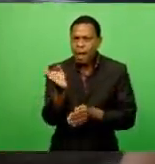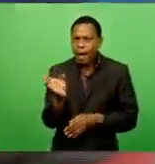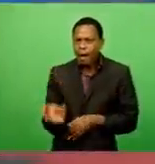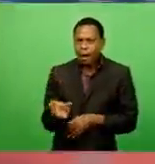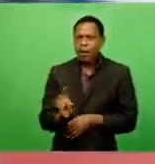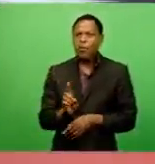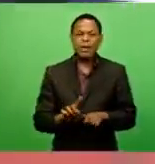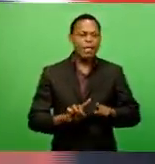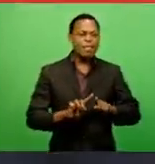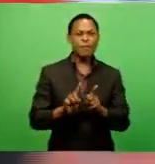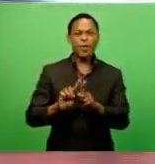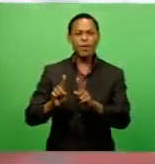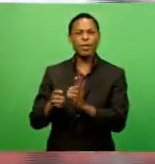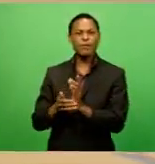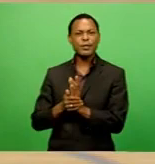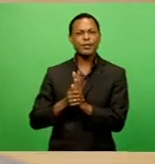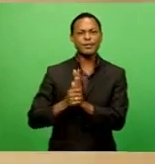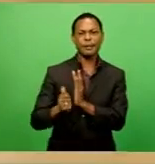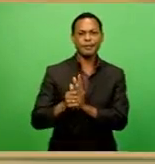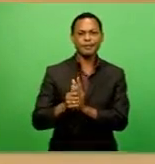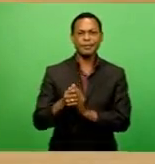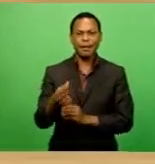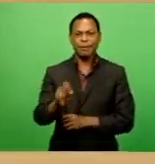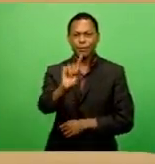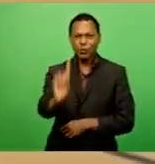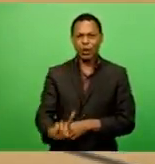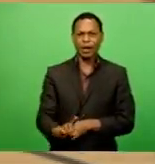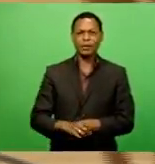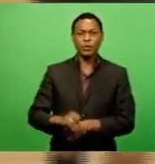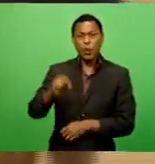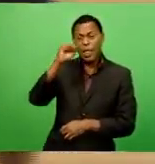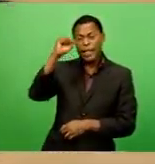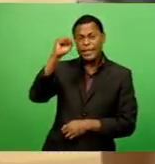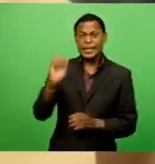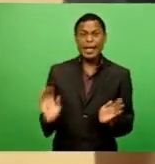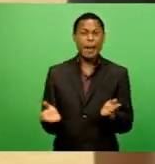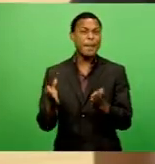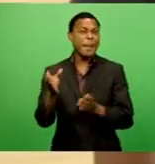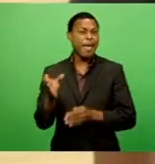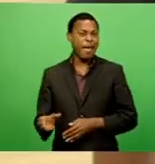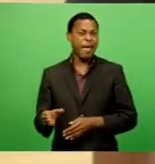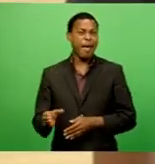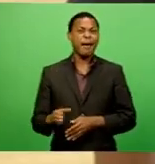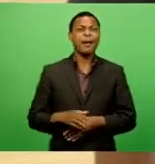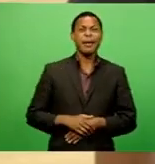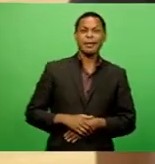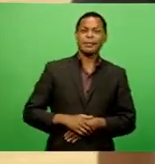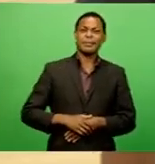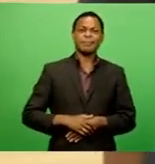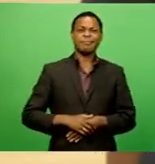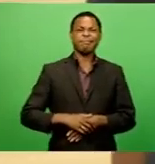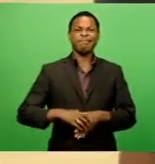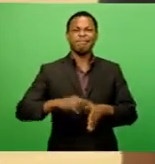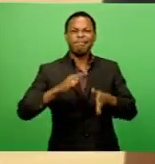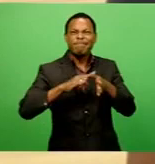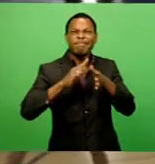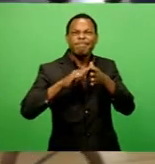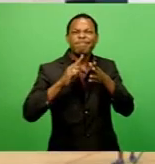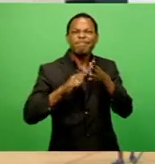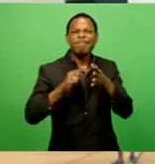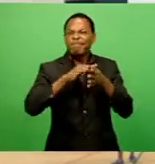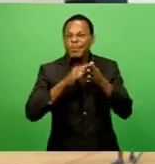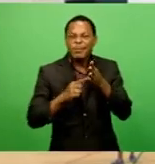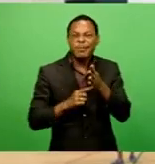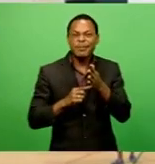them through different drills today. Senior players like Apisake Kahatoka, Unaisi Rauluni